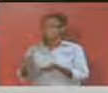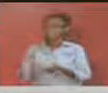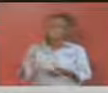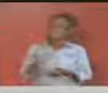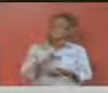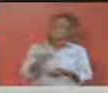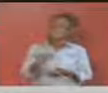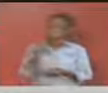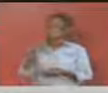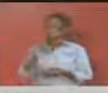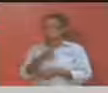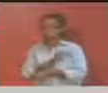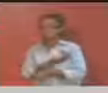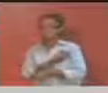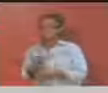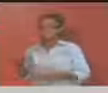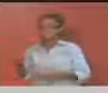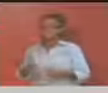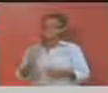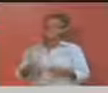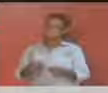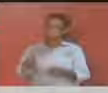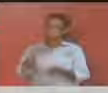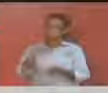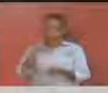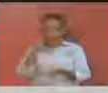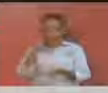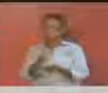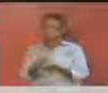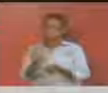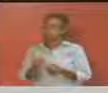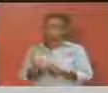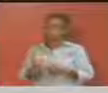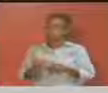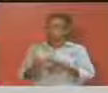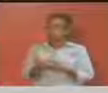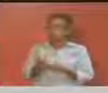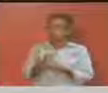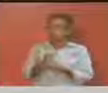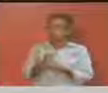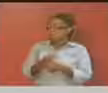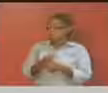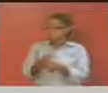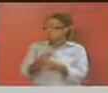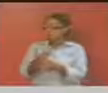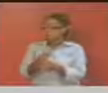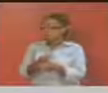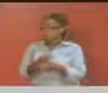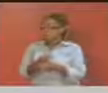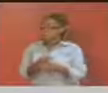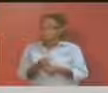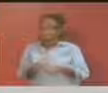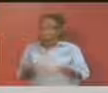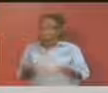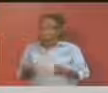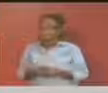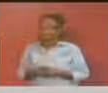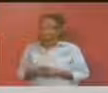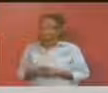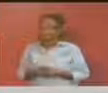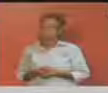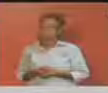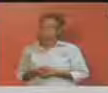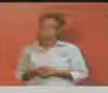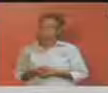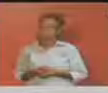formula, you also have to approve the process and the plant, as we currently do. And I